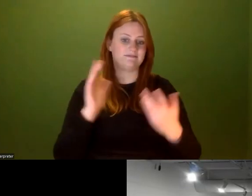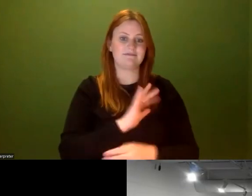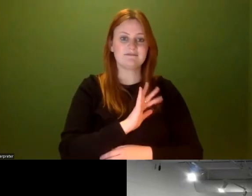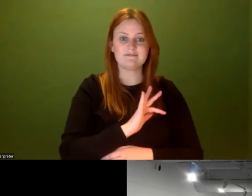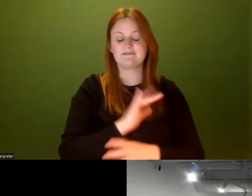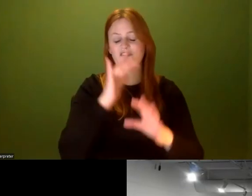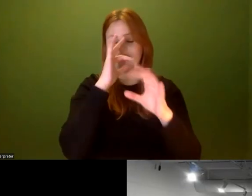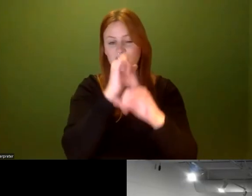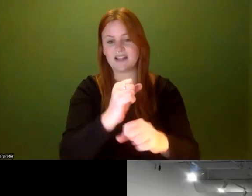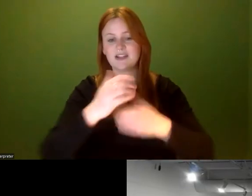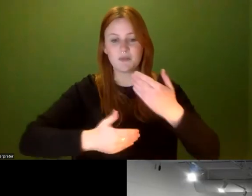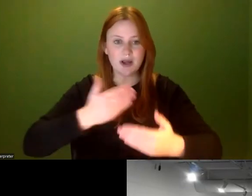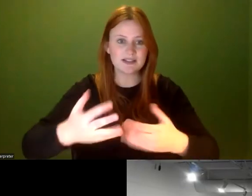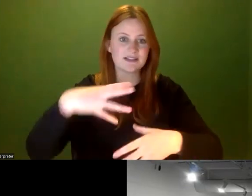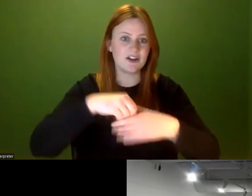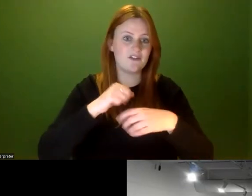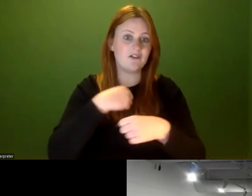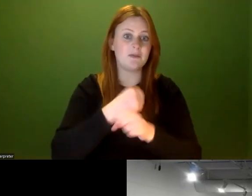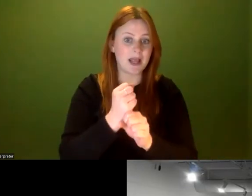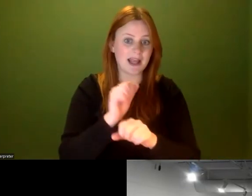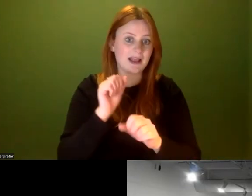processes involved in creating it.